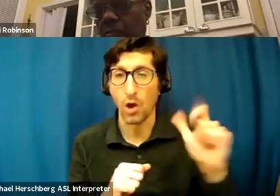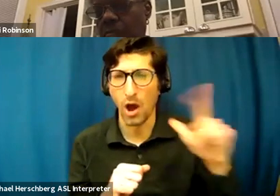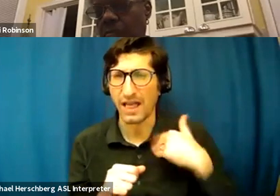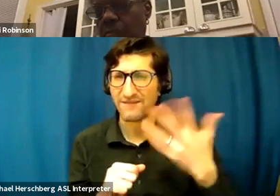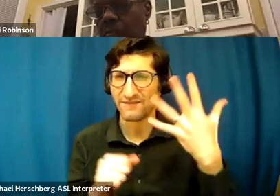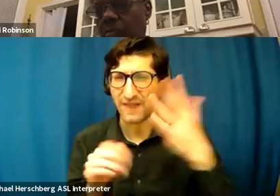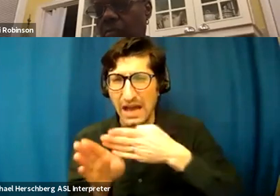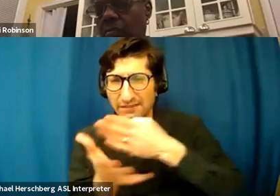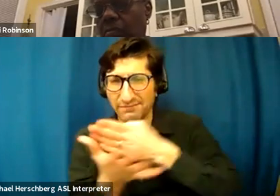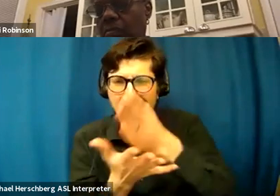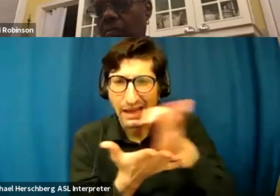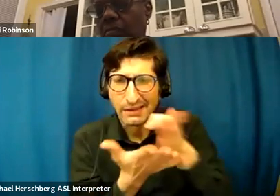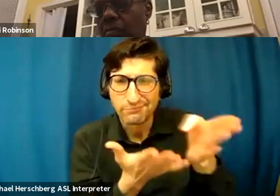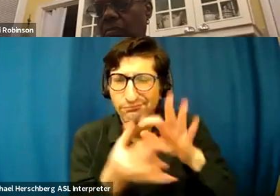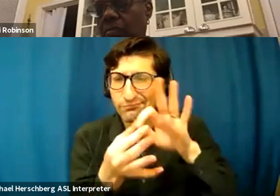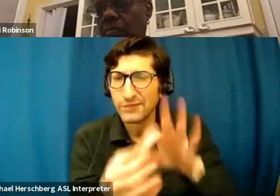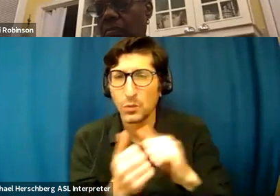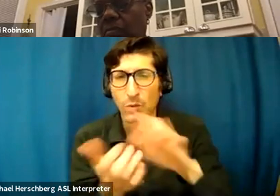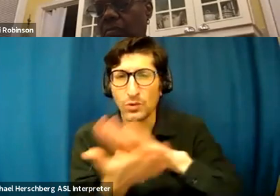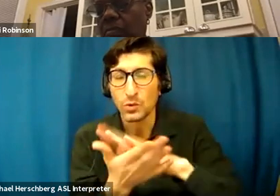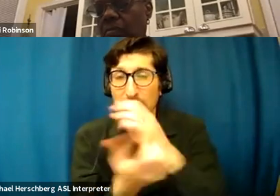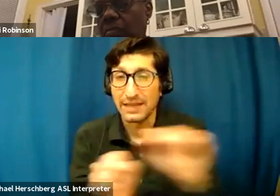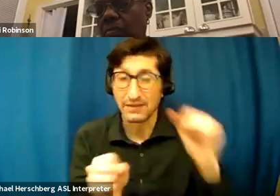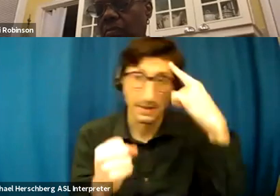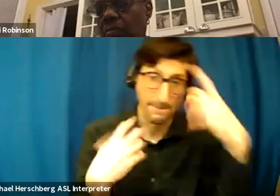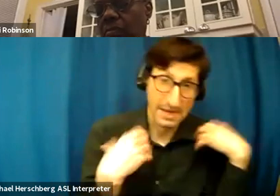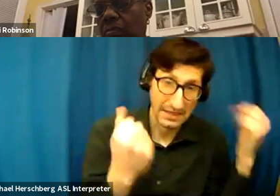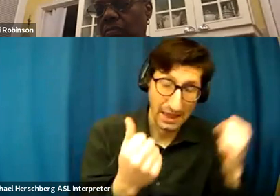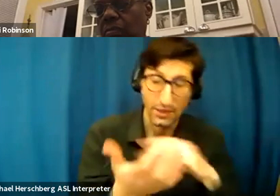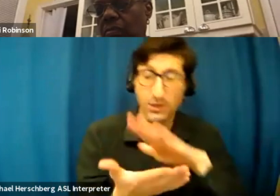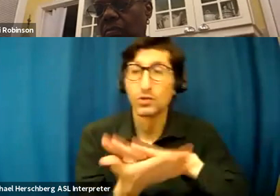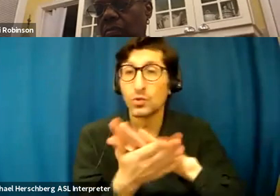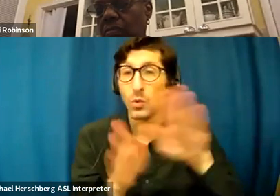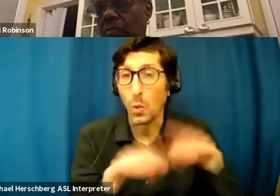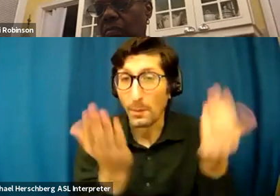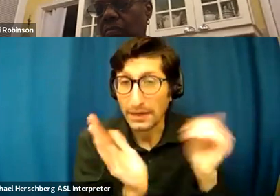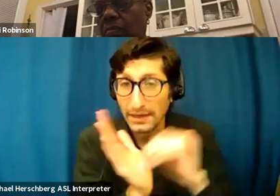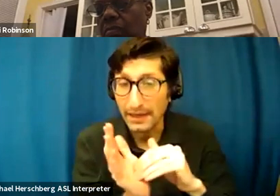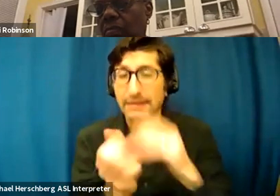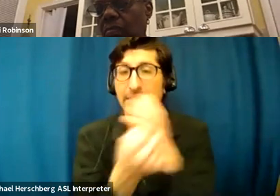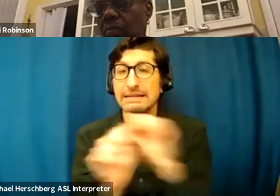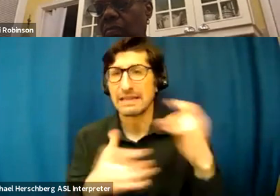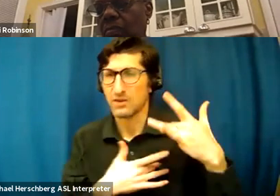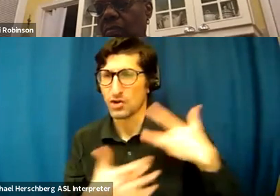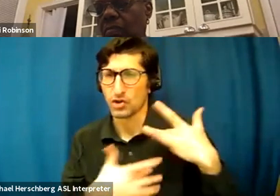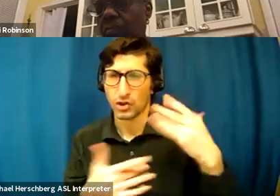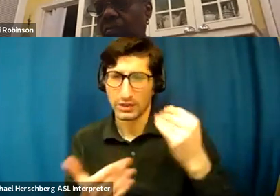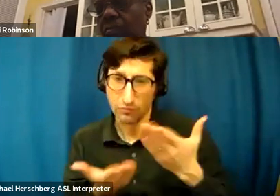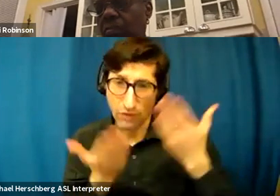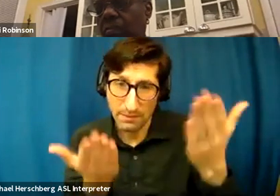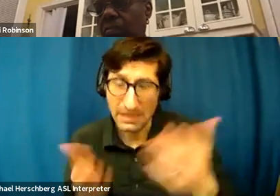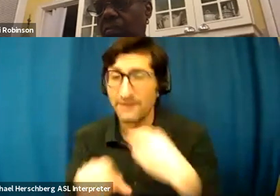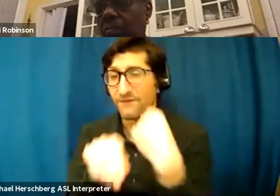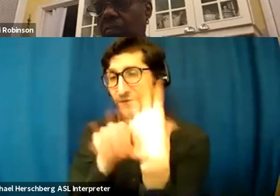categories pertaining to school safety: mental health, school reopening, safety concerns and recommendations,